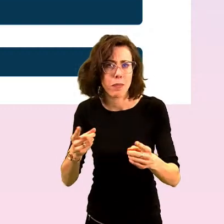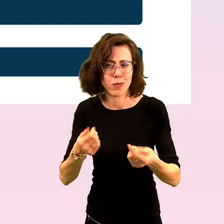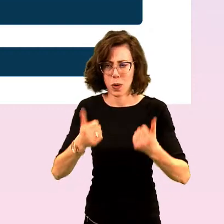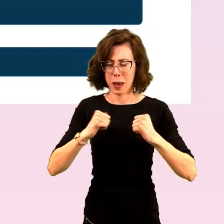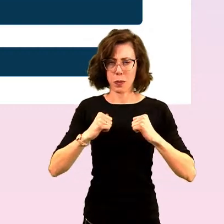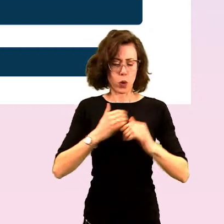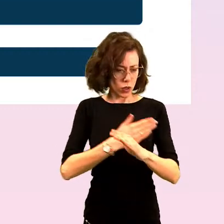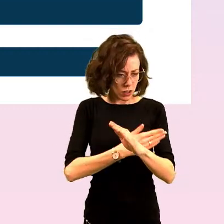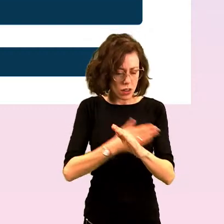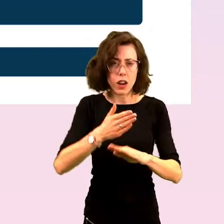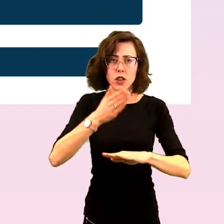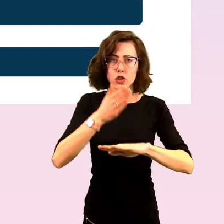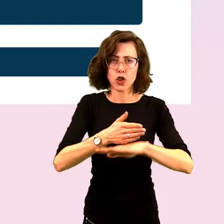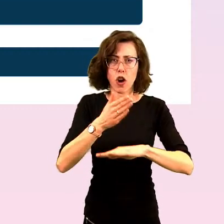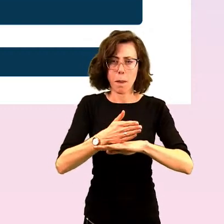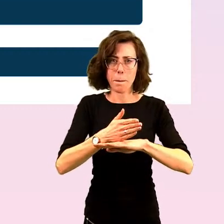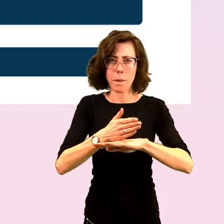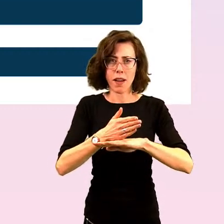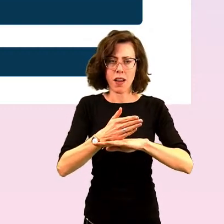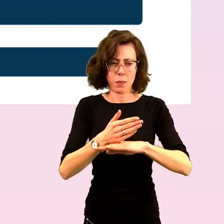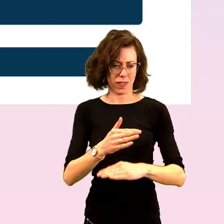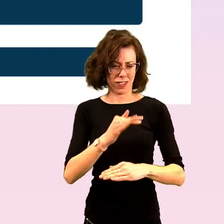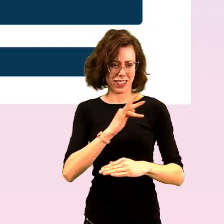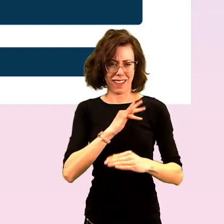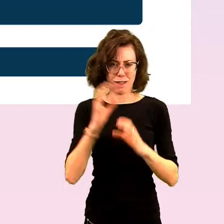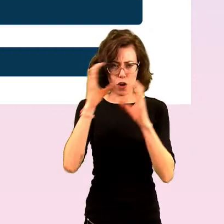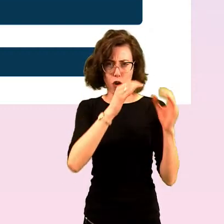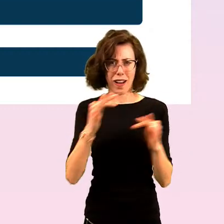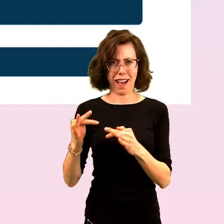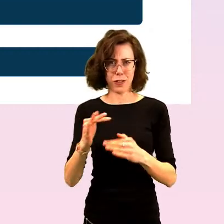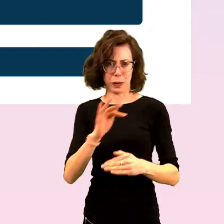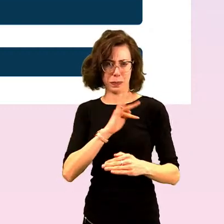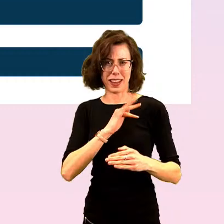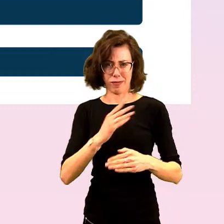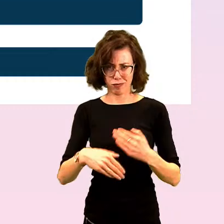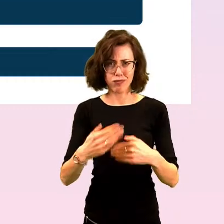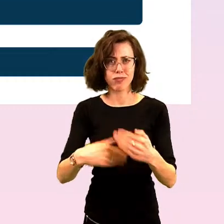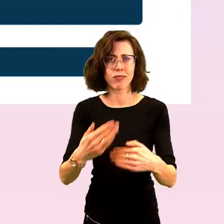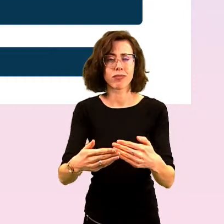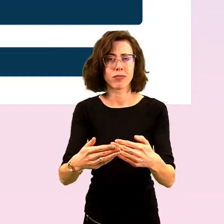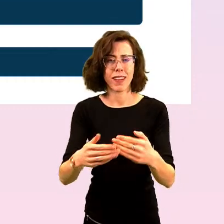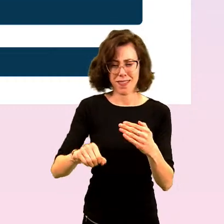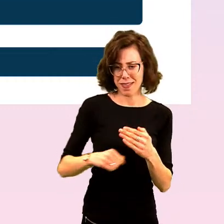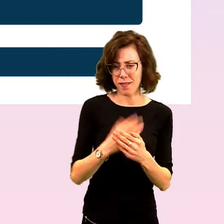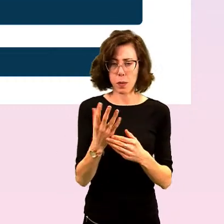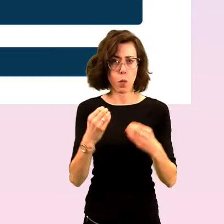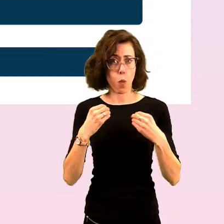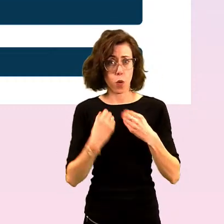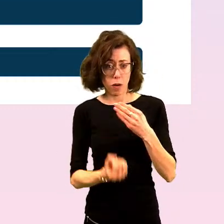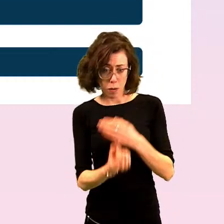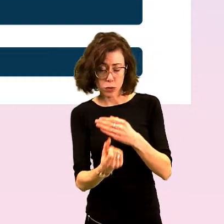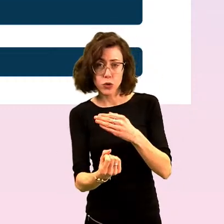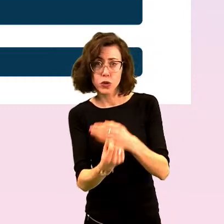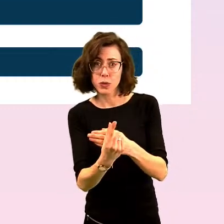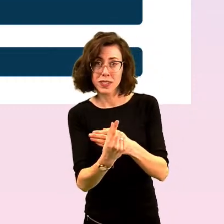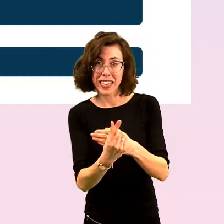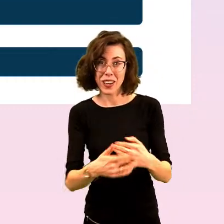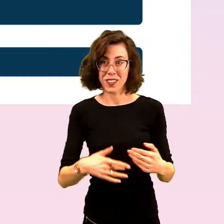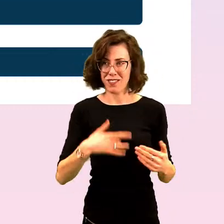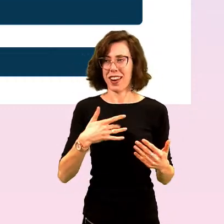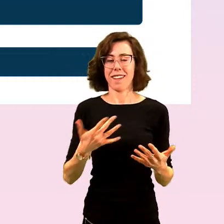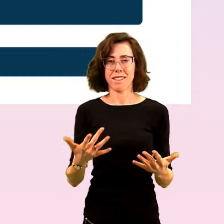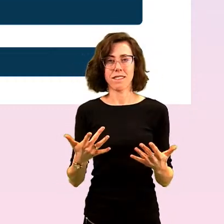to start a life of self-sufficiency for themselves, and to be able to develop their own opportunities, to live a life for